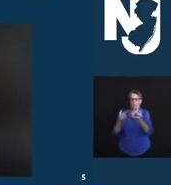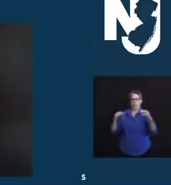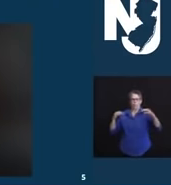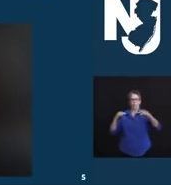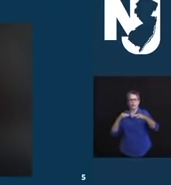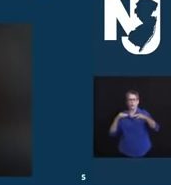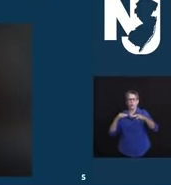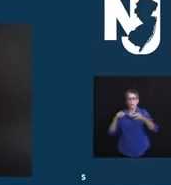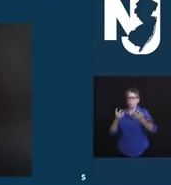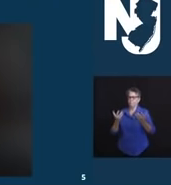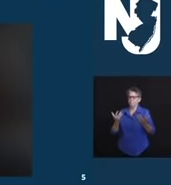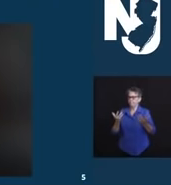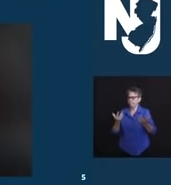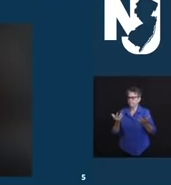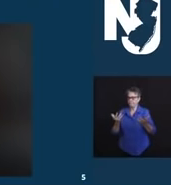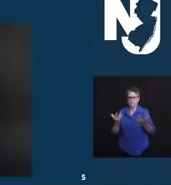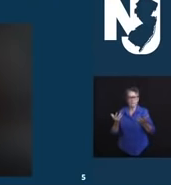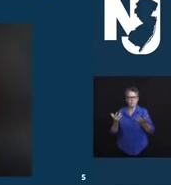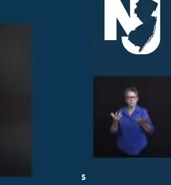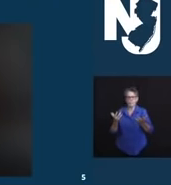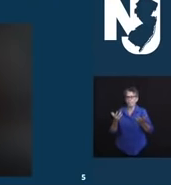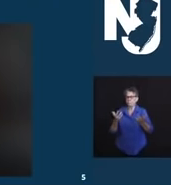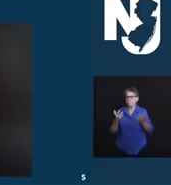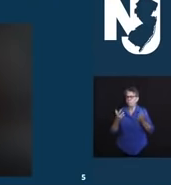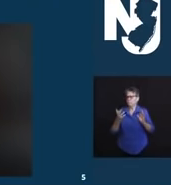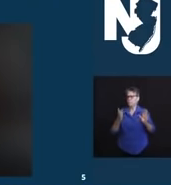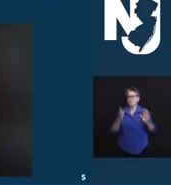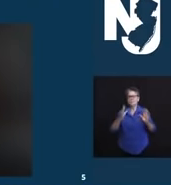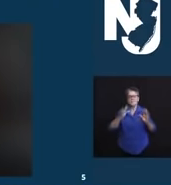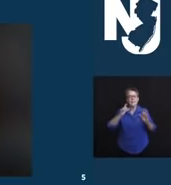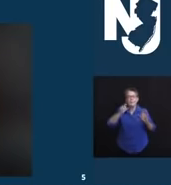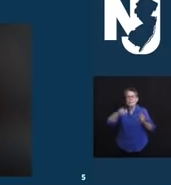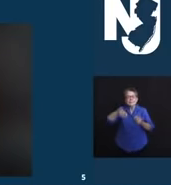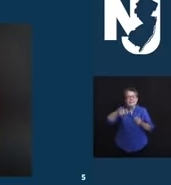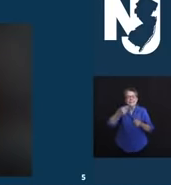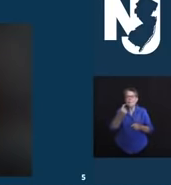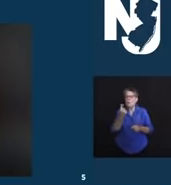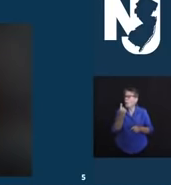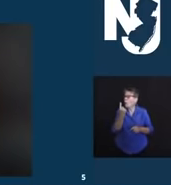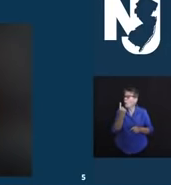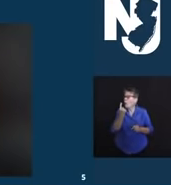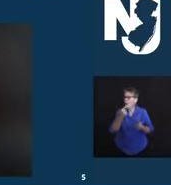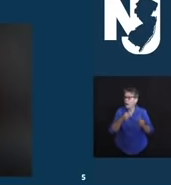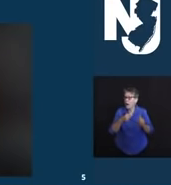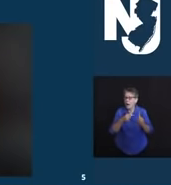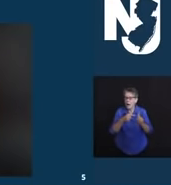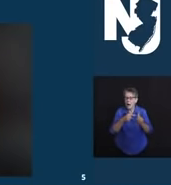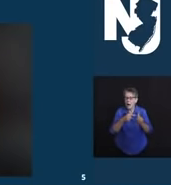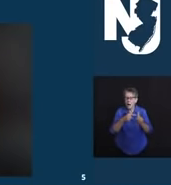a COVID-19 flare-up that then shuts everything else all back down.